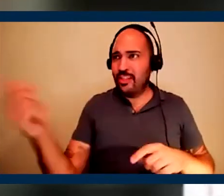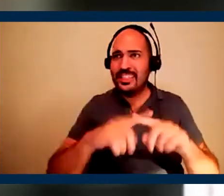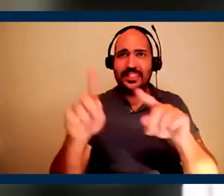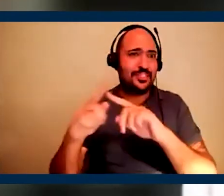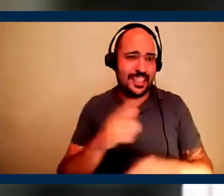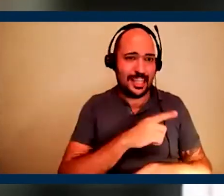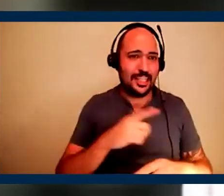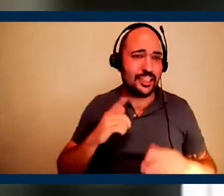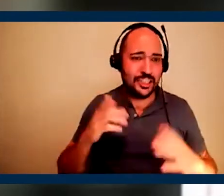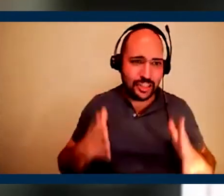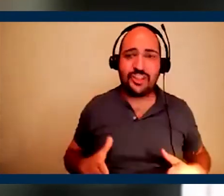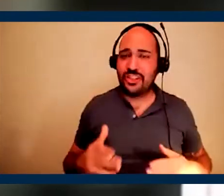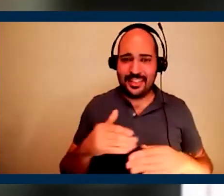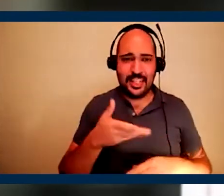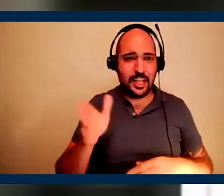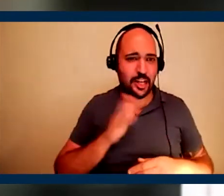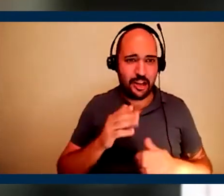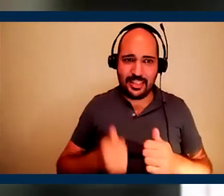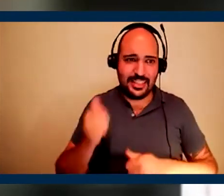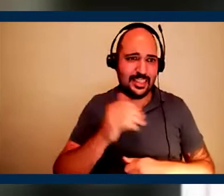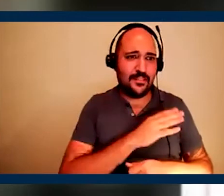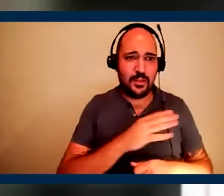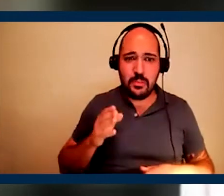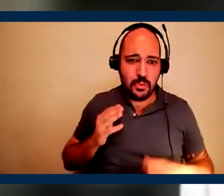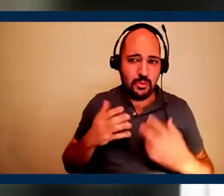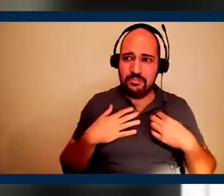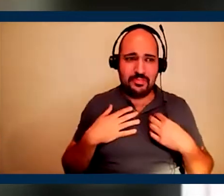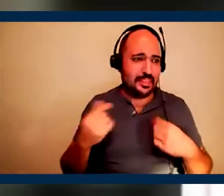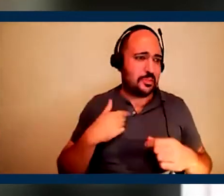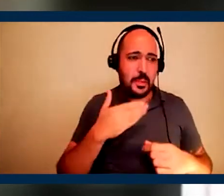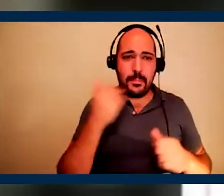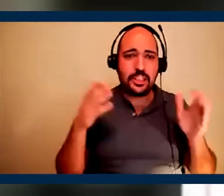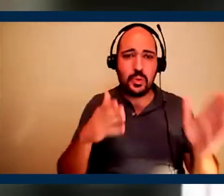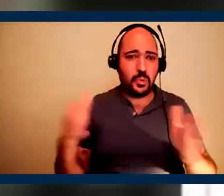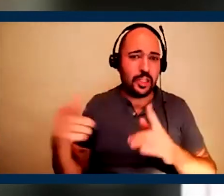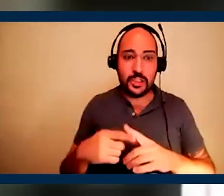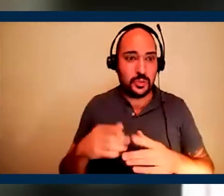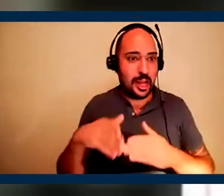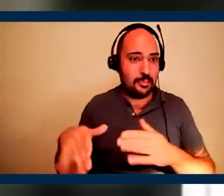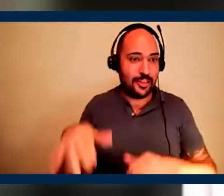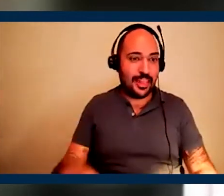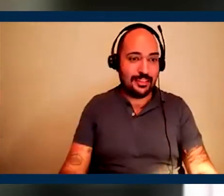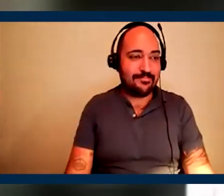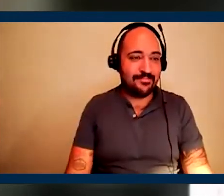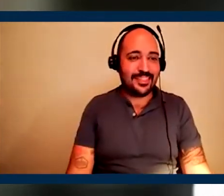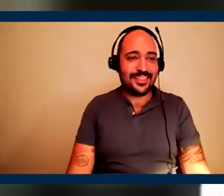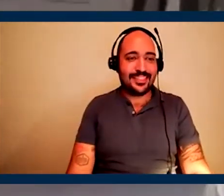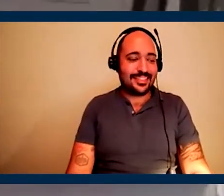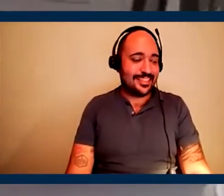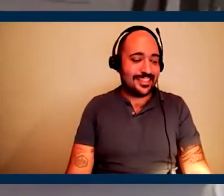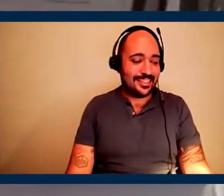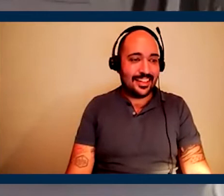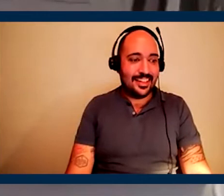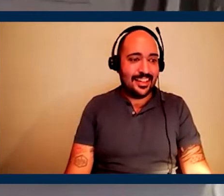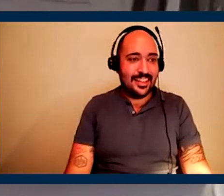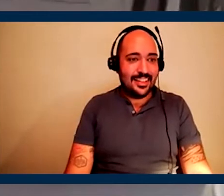and our executive board. So I believe that would be the best way to accomplish that. And a quick follow